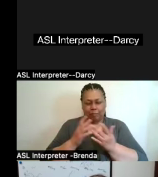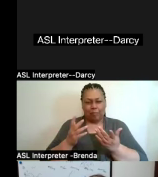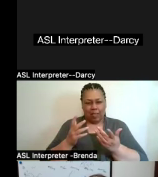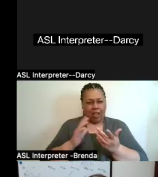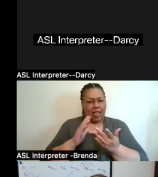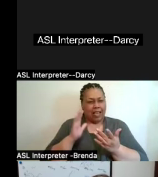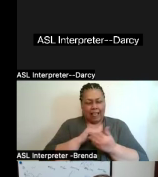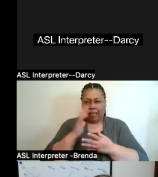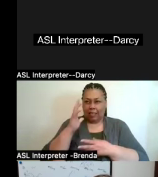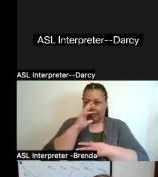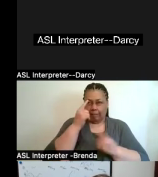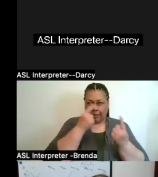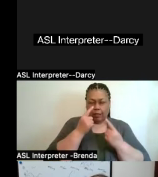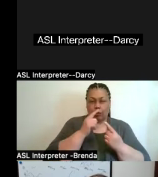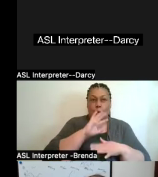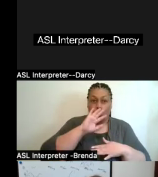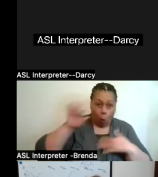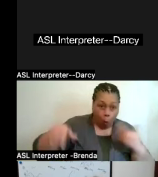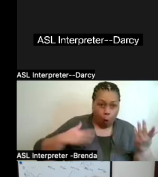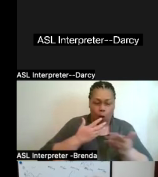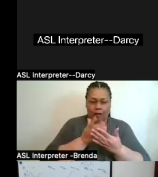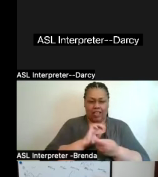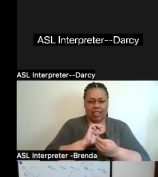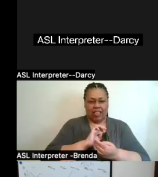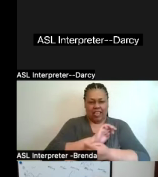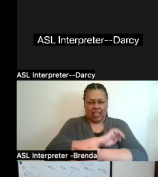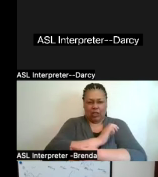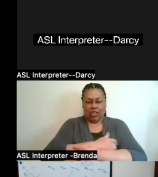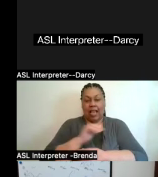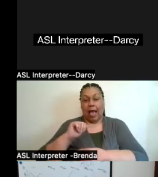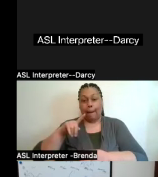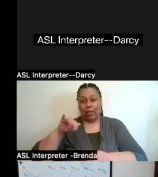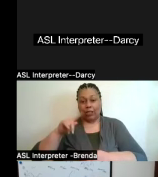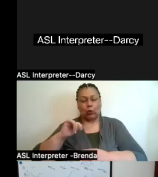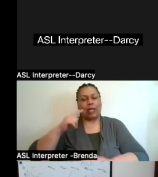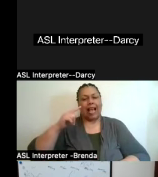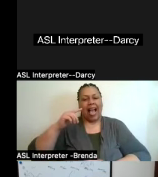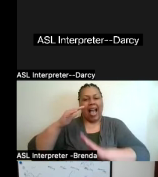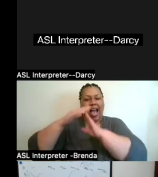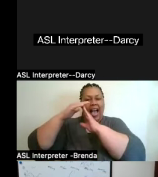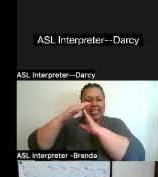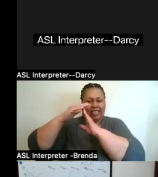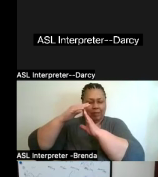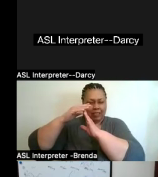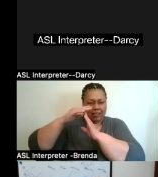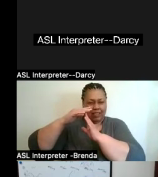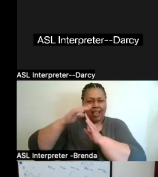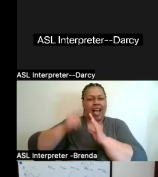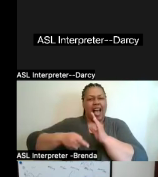energy, whereas the amplitude is just going to take the highest peak. So you can think of it like